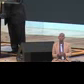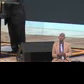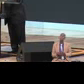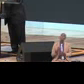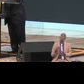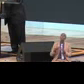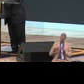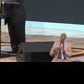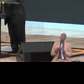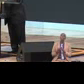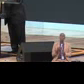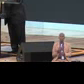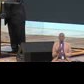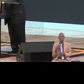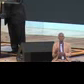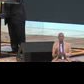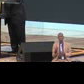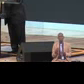Alpha and Omega.